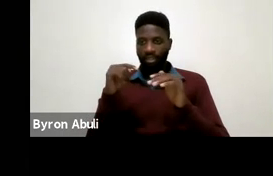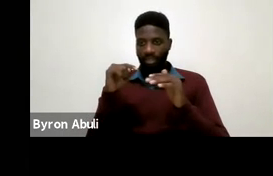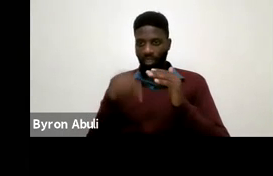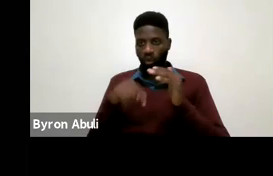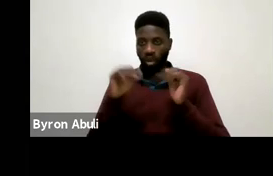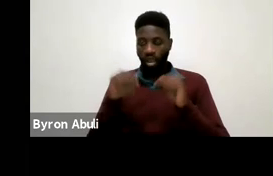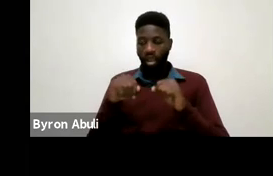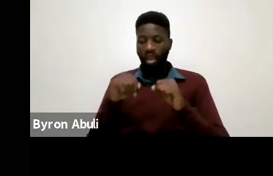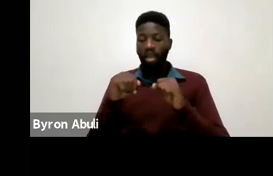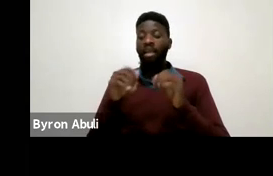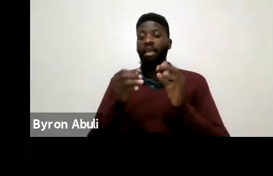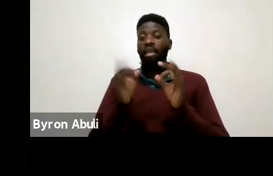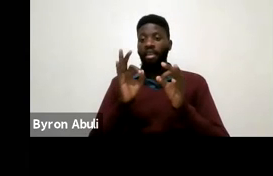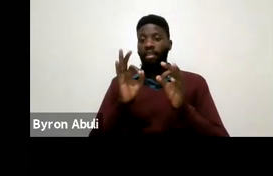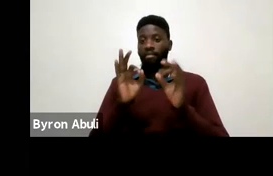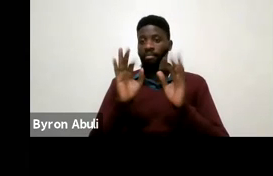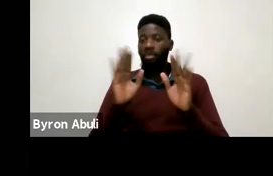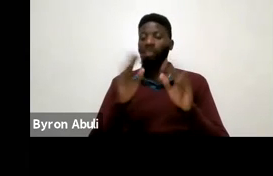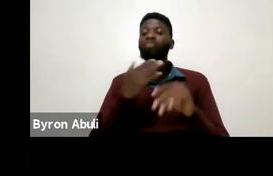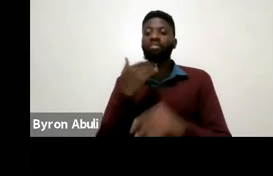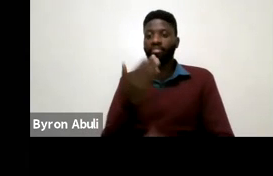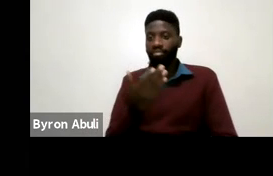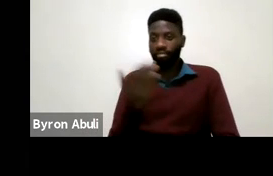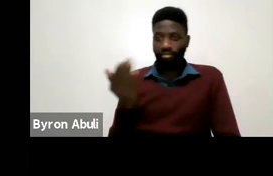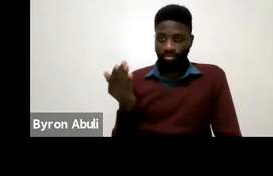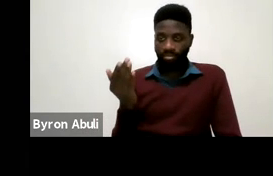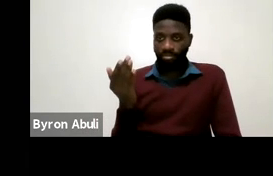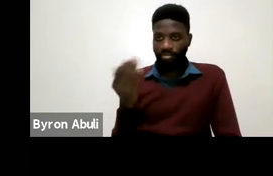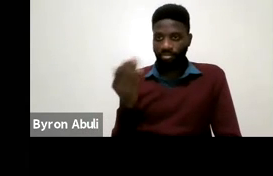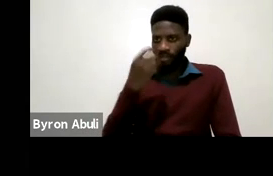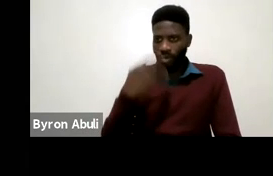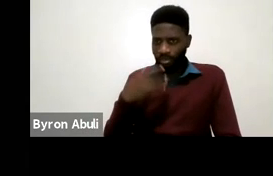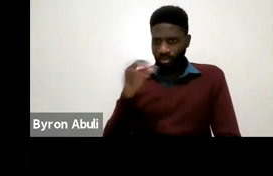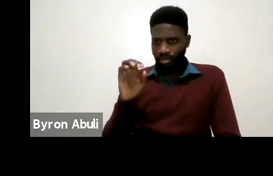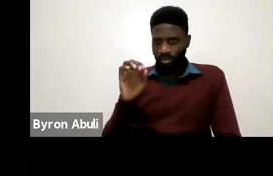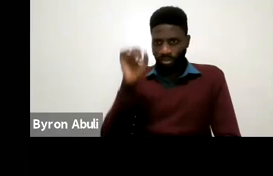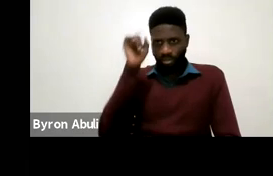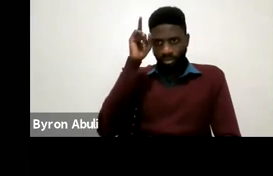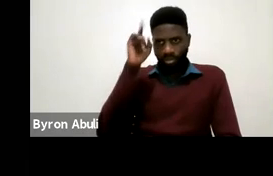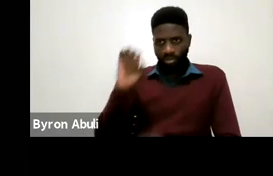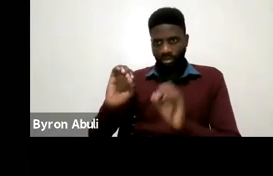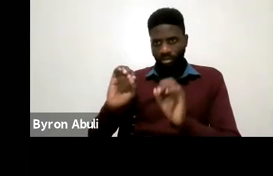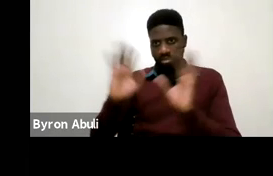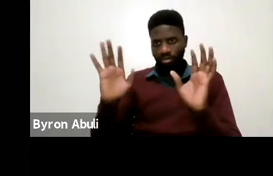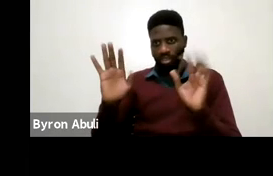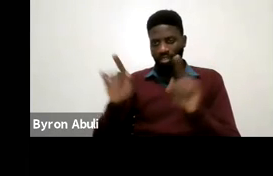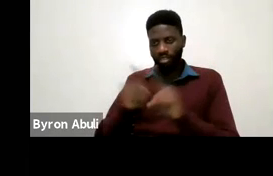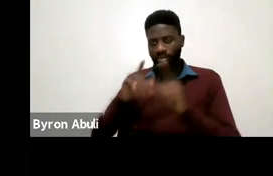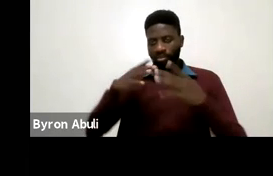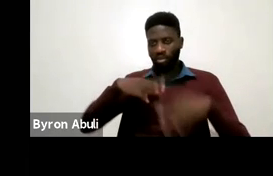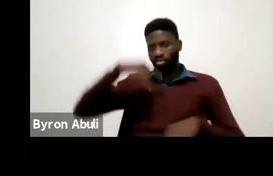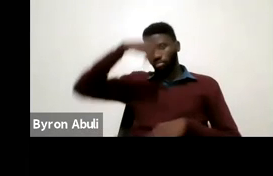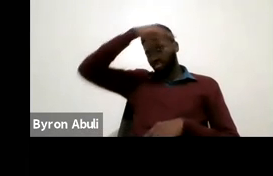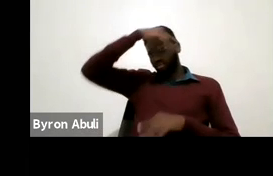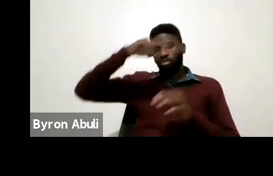sense, I'll want to hear a reaction from you. Is it making sense from where you sit as graduates joining the job market? Does